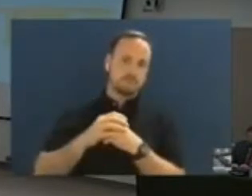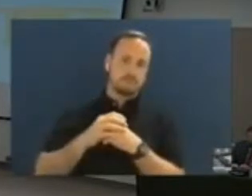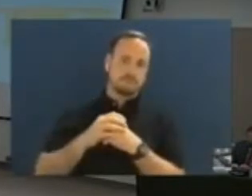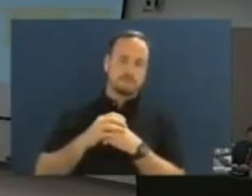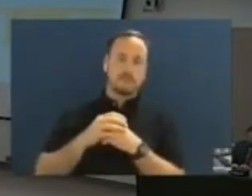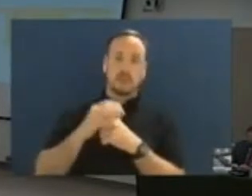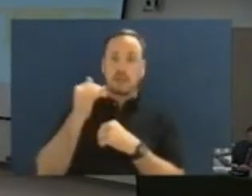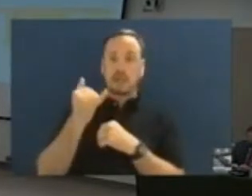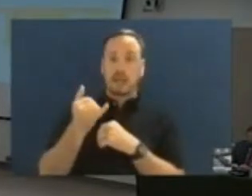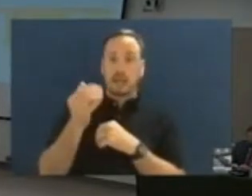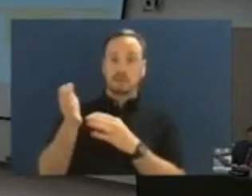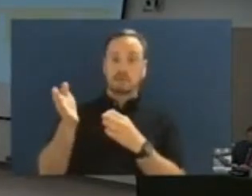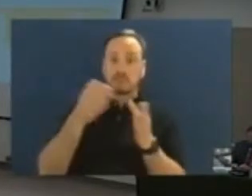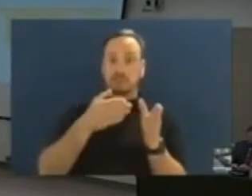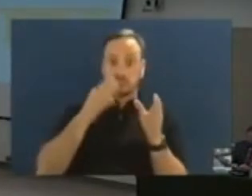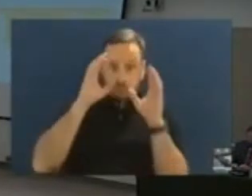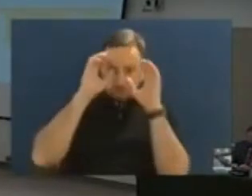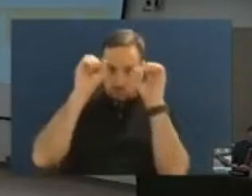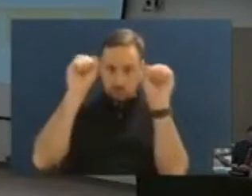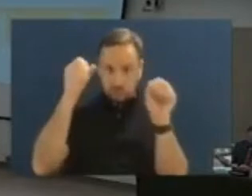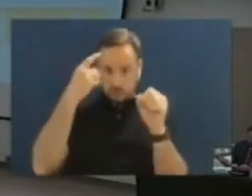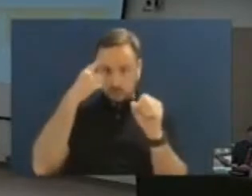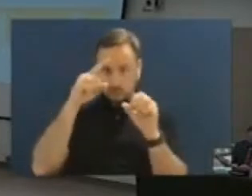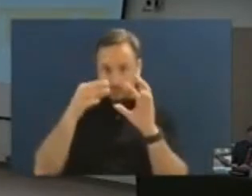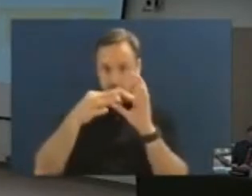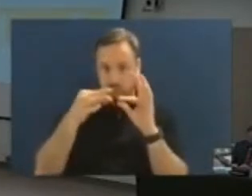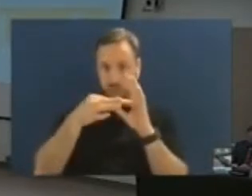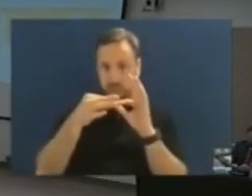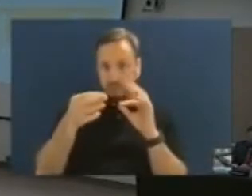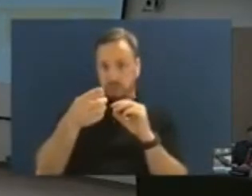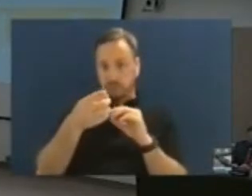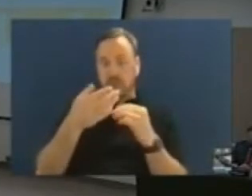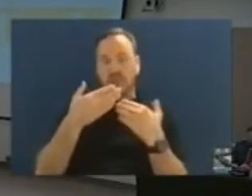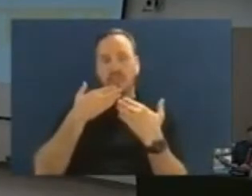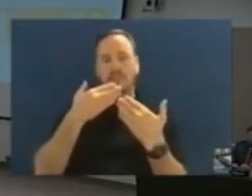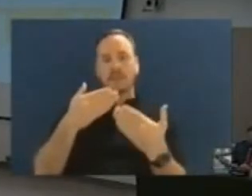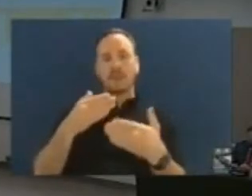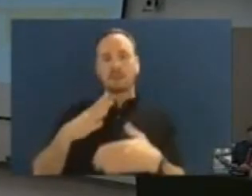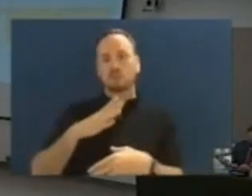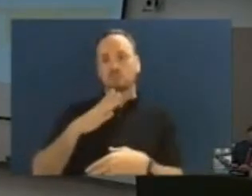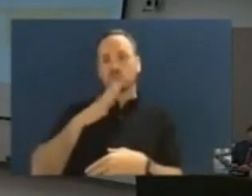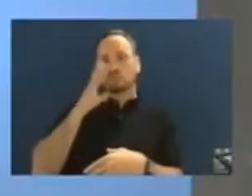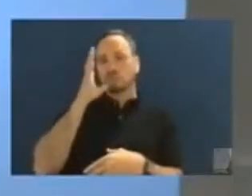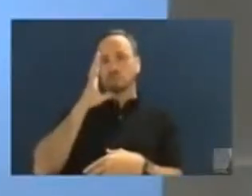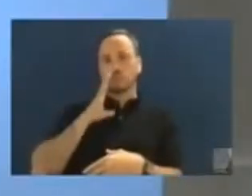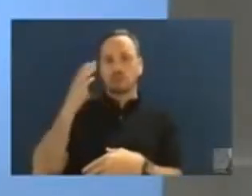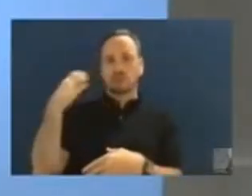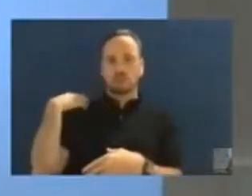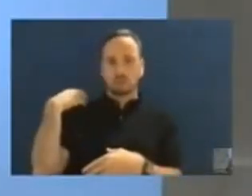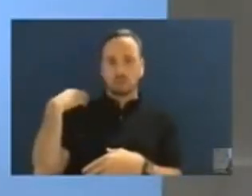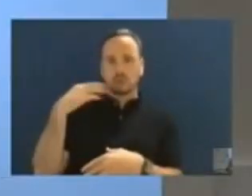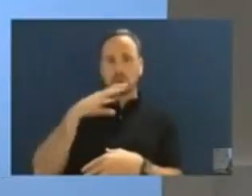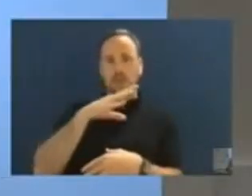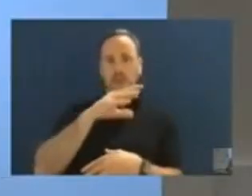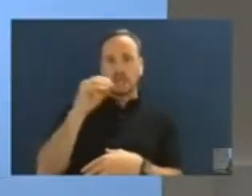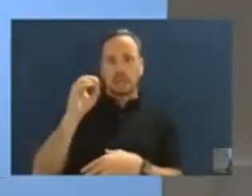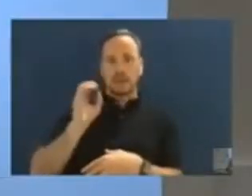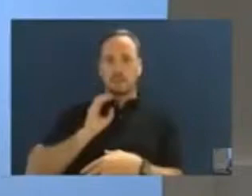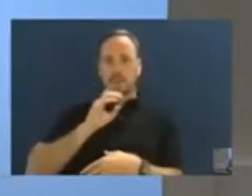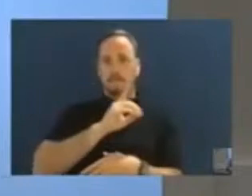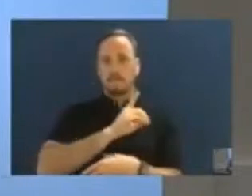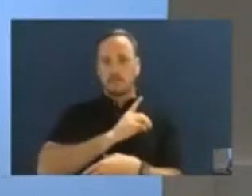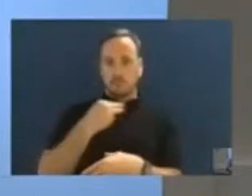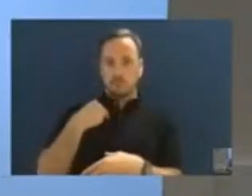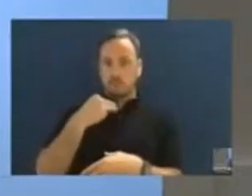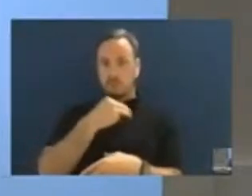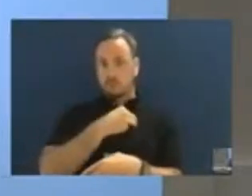more comment. Thank you, Madam Chair, and to all board members. I want to first